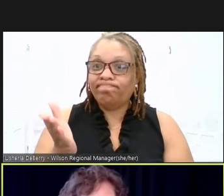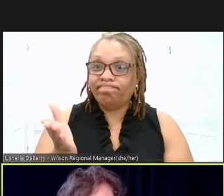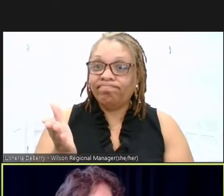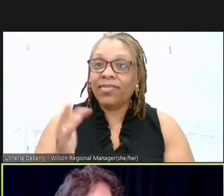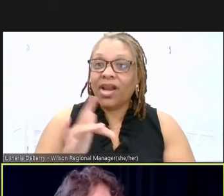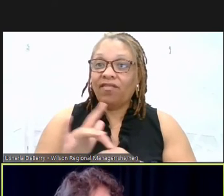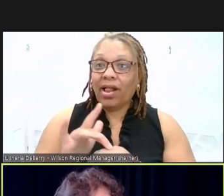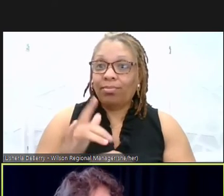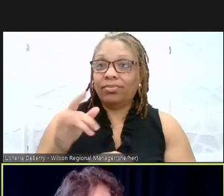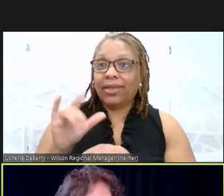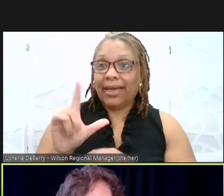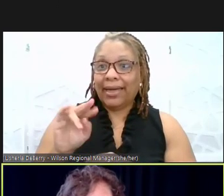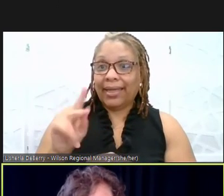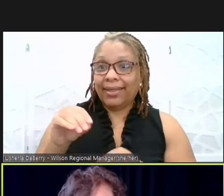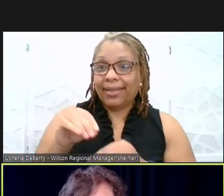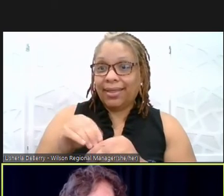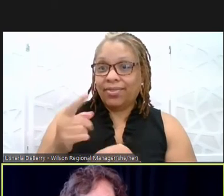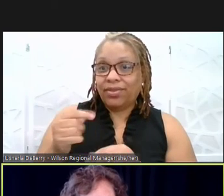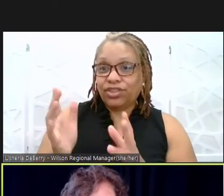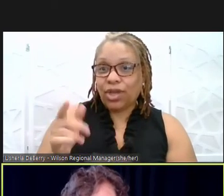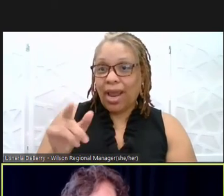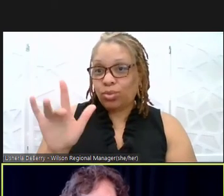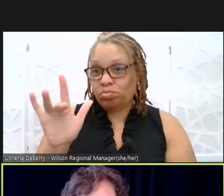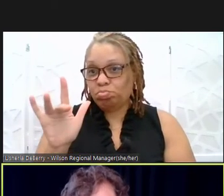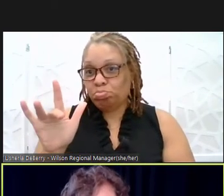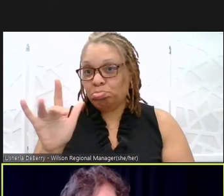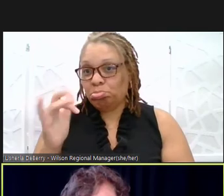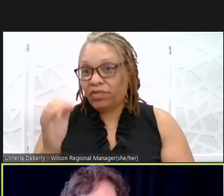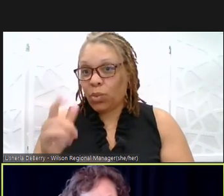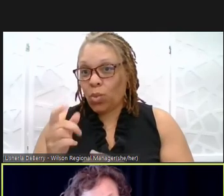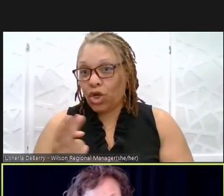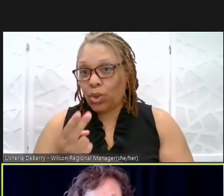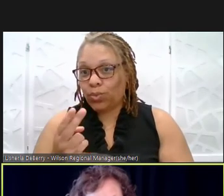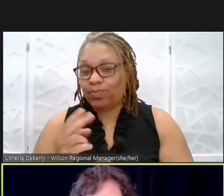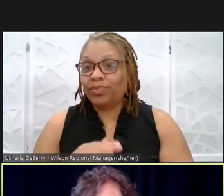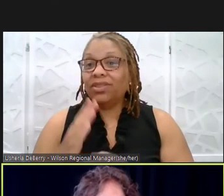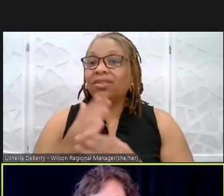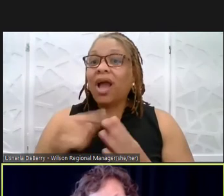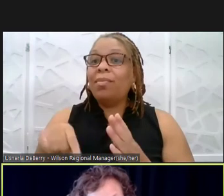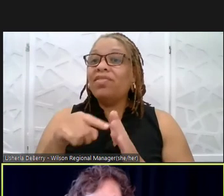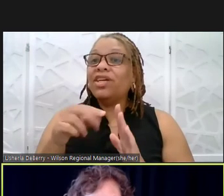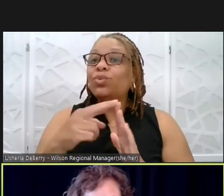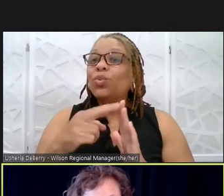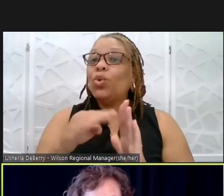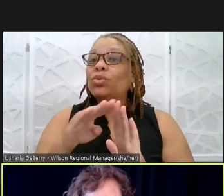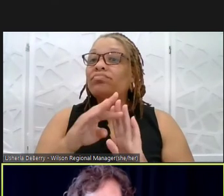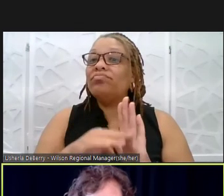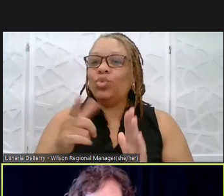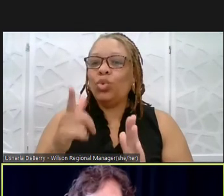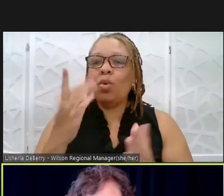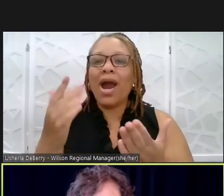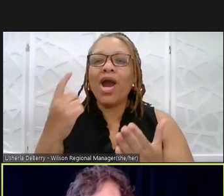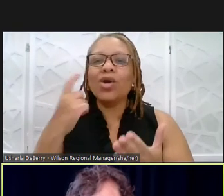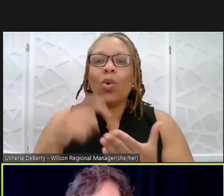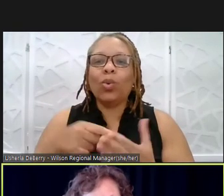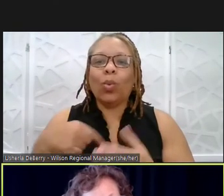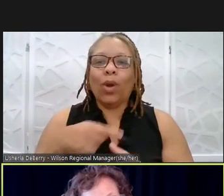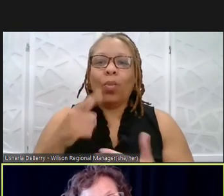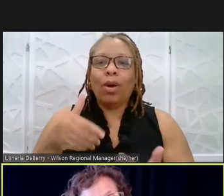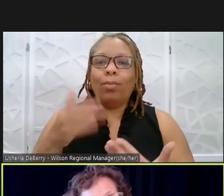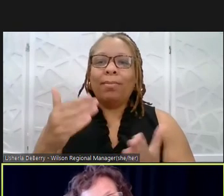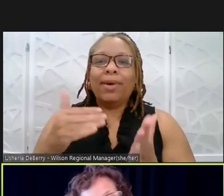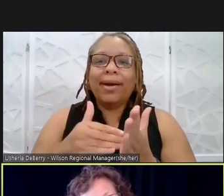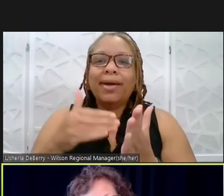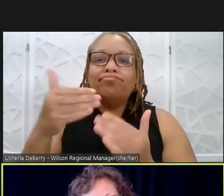We also have CART today, closed captions. The link is available. If you press the closed caption icon at the bottom of your Zoom